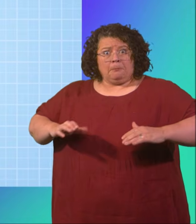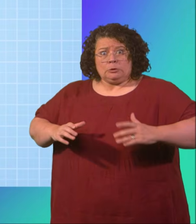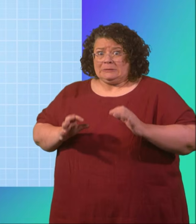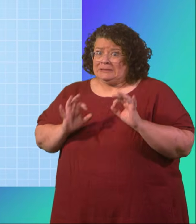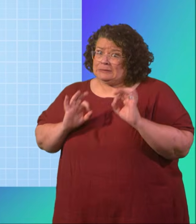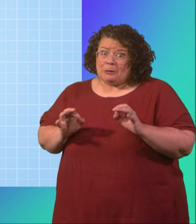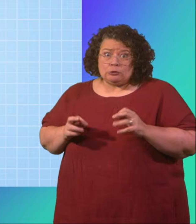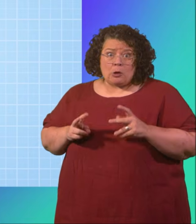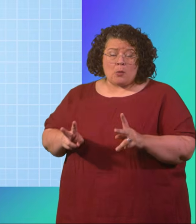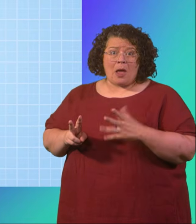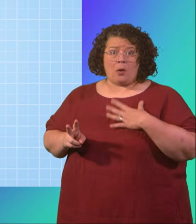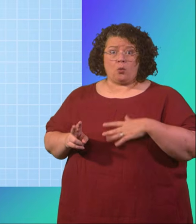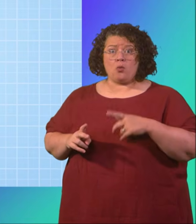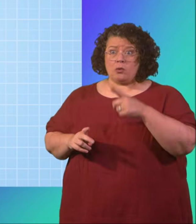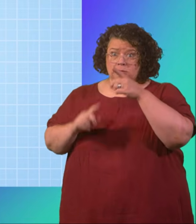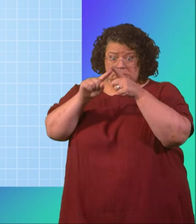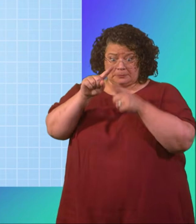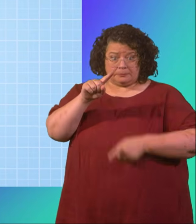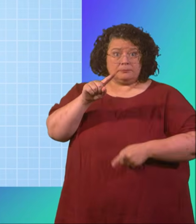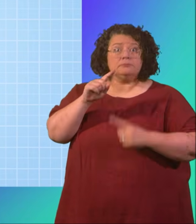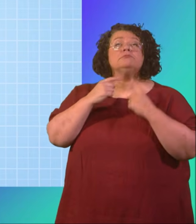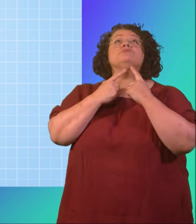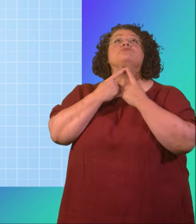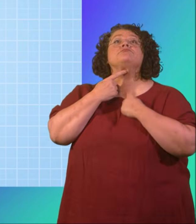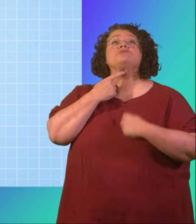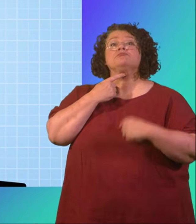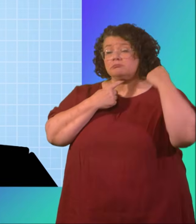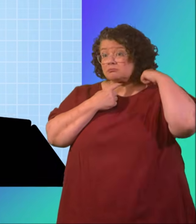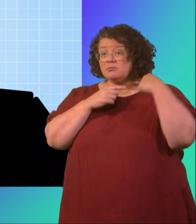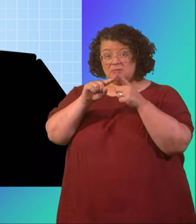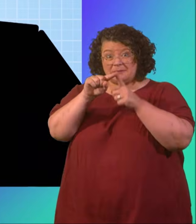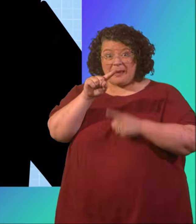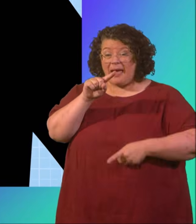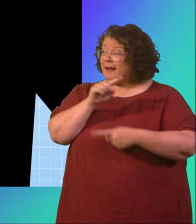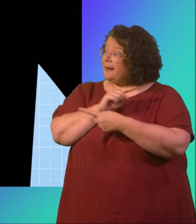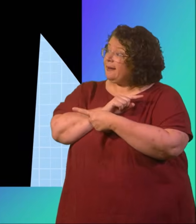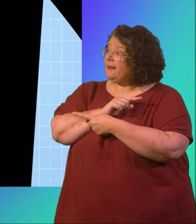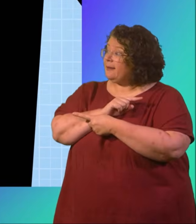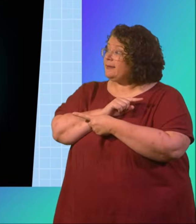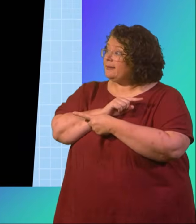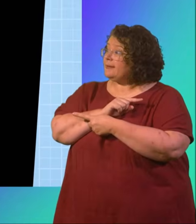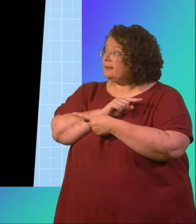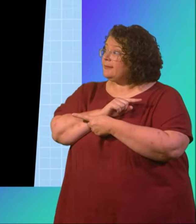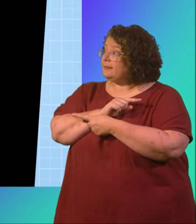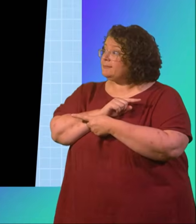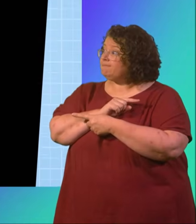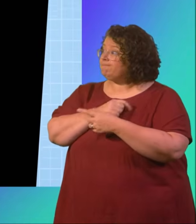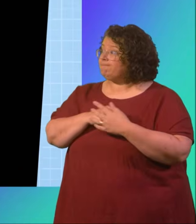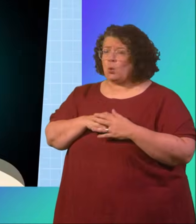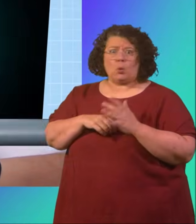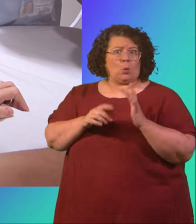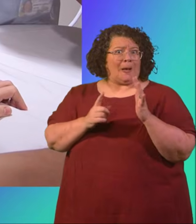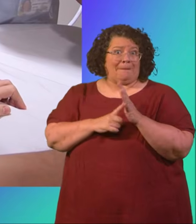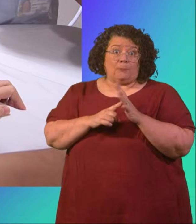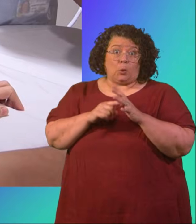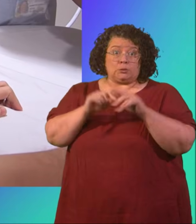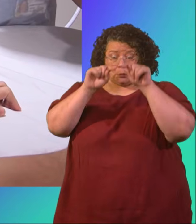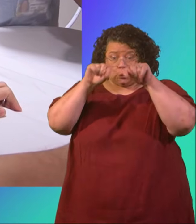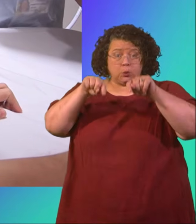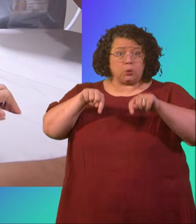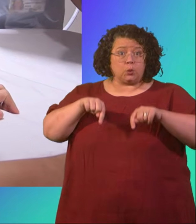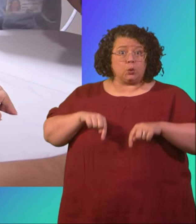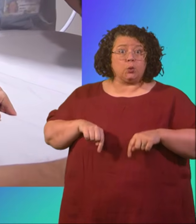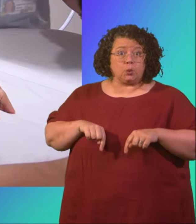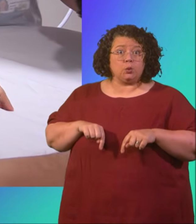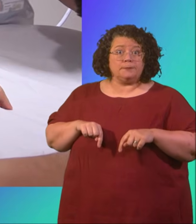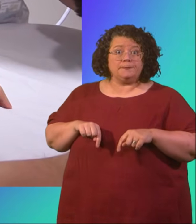That's because the bones in your neck and back protect the important nerves that run from the brain into the body through your spinal cord.